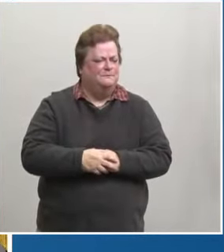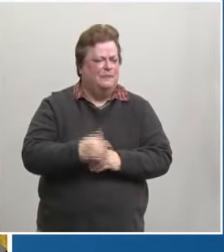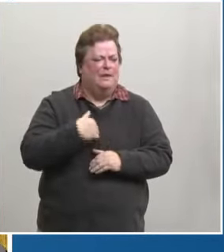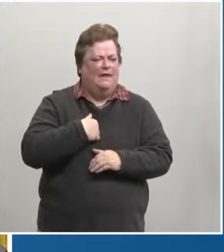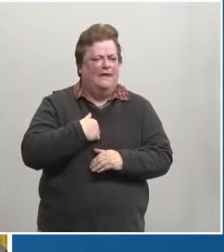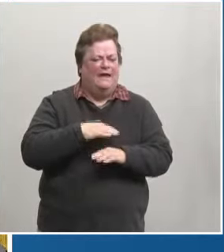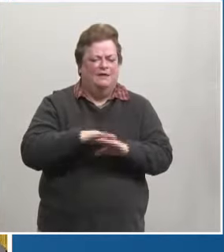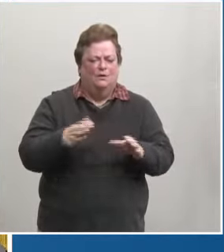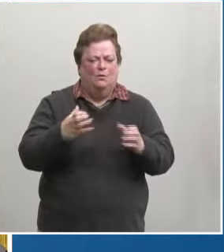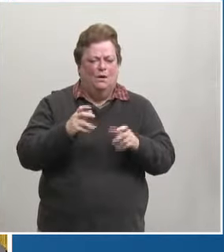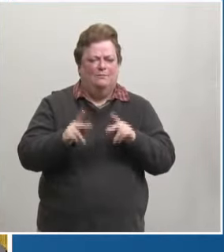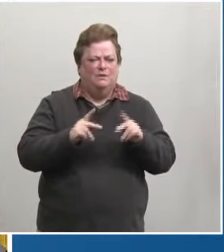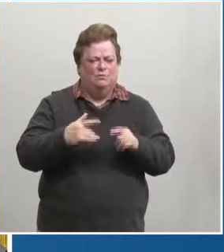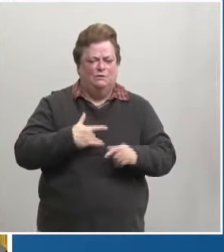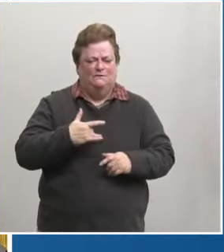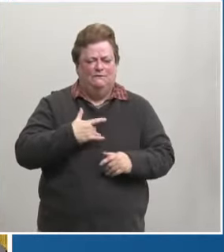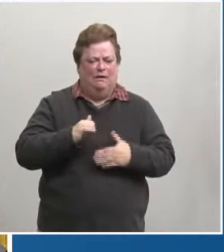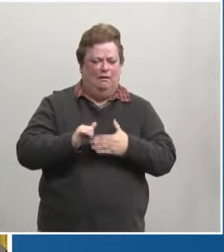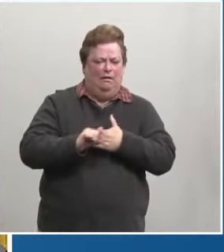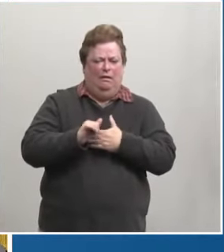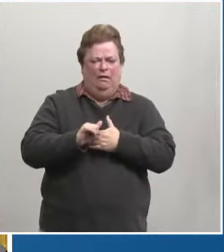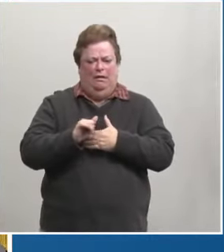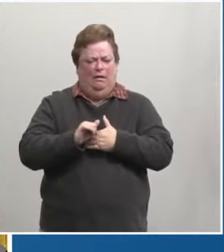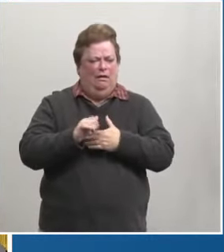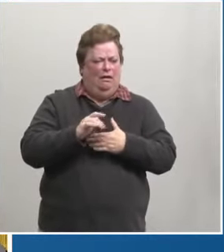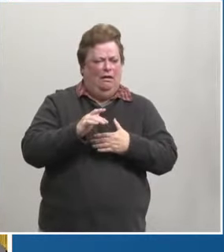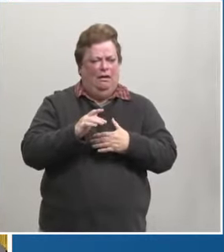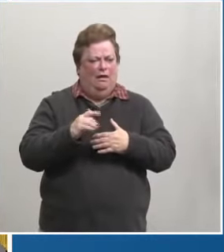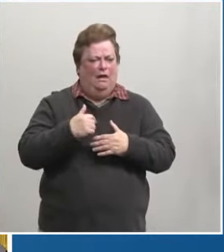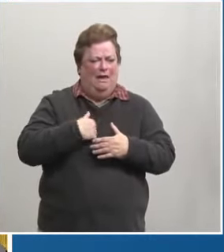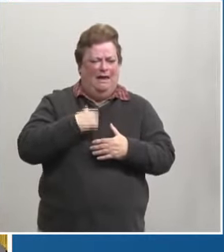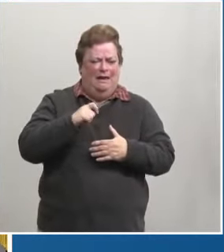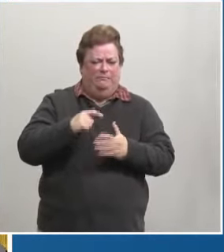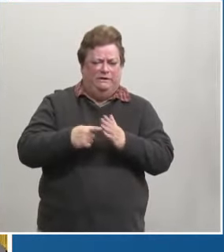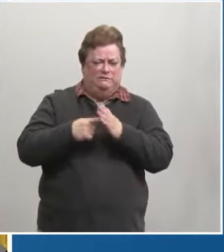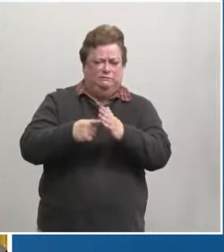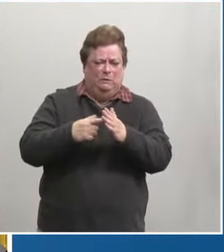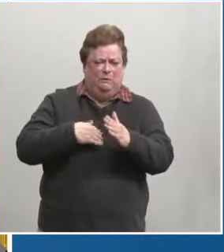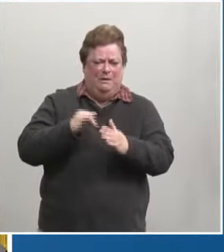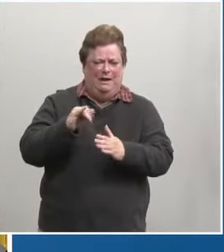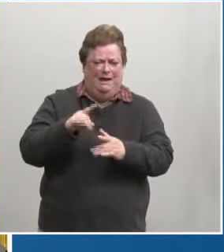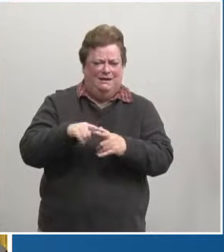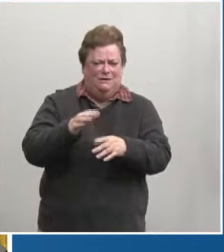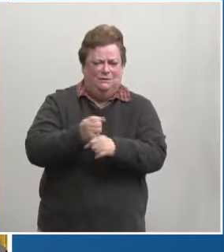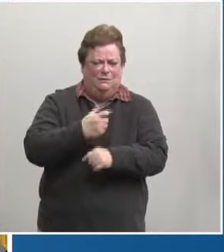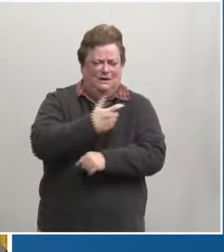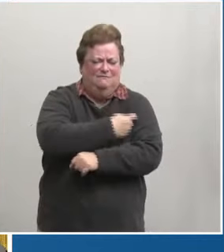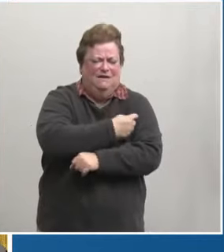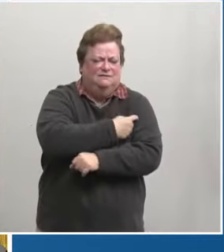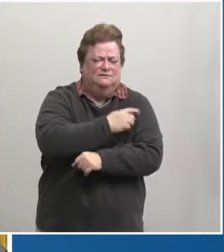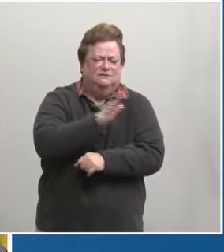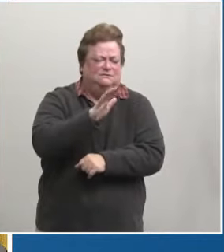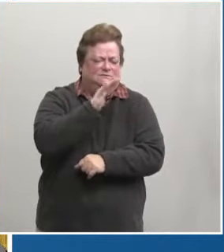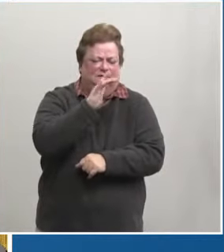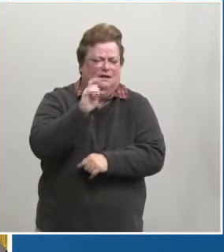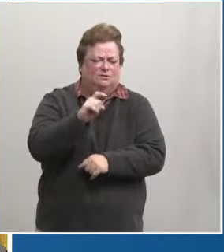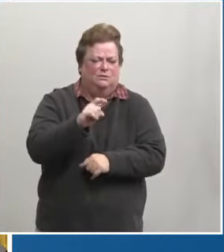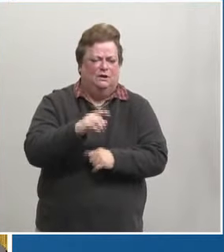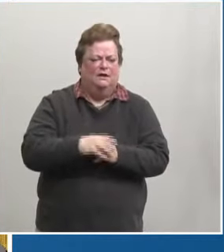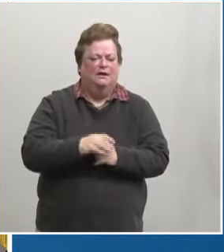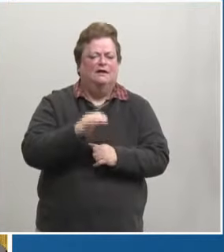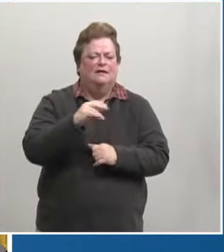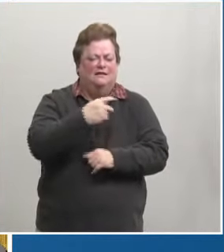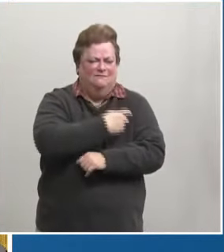don't want people to feel threatened by that or feel that they're going to have to present an ID to get a vaccination. The vaccine is